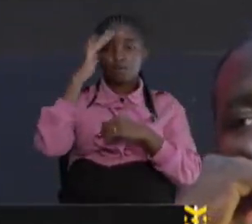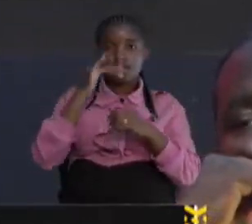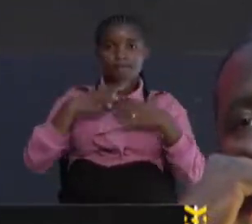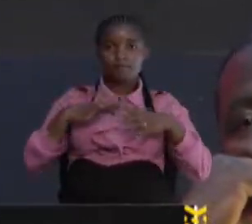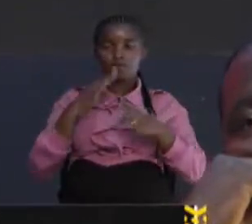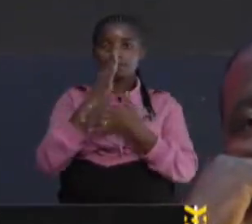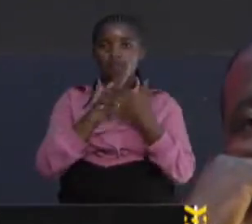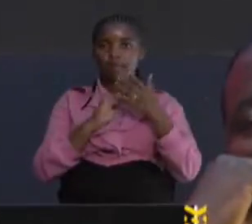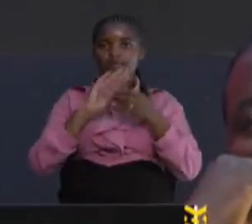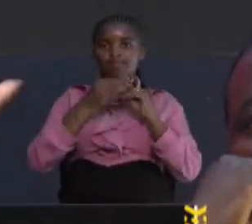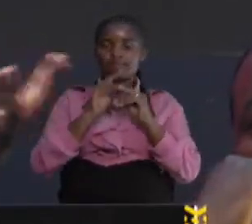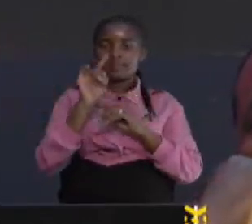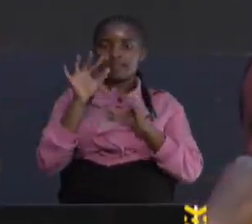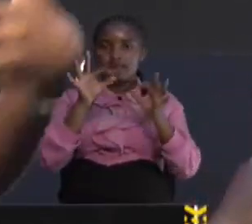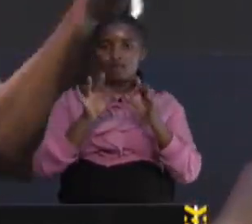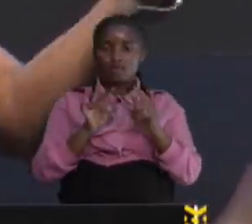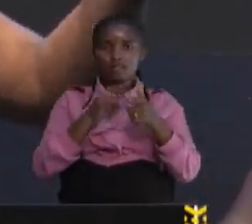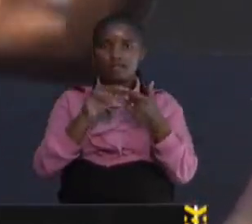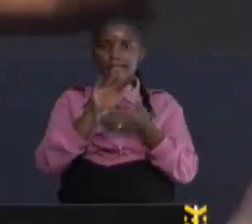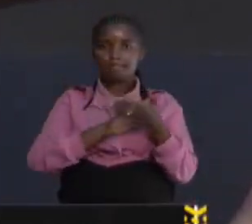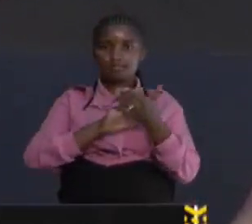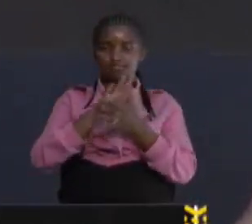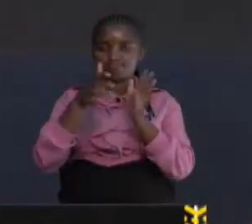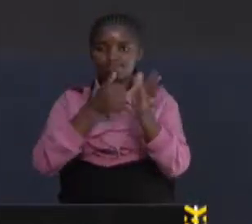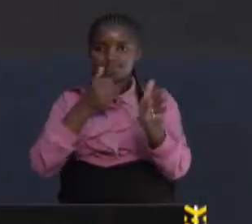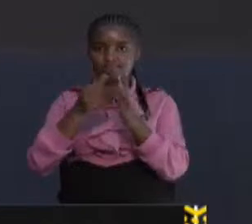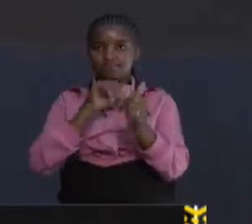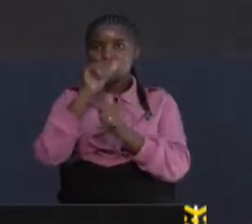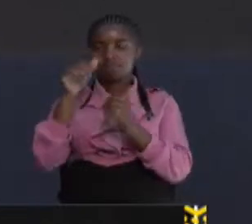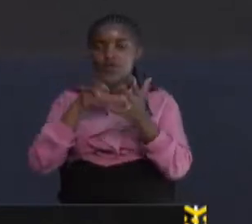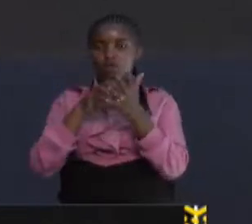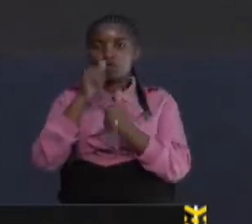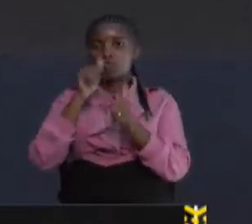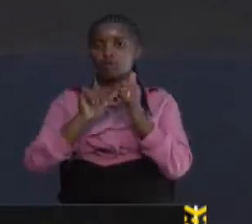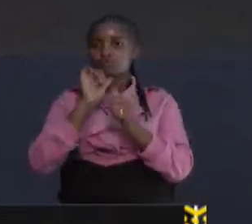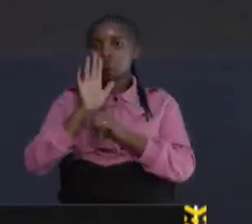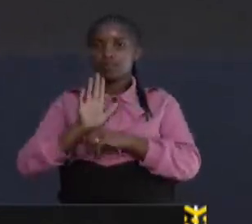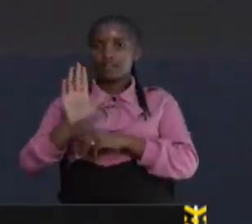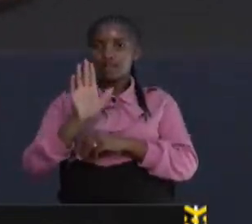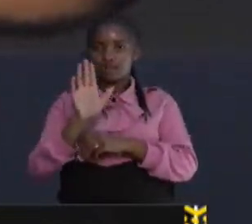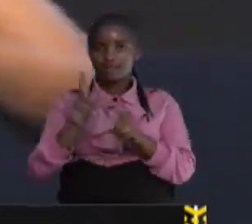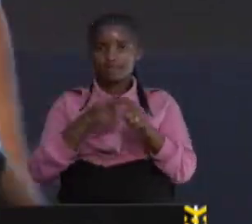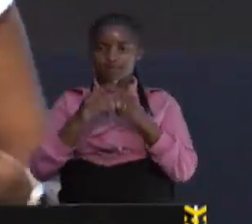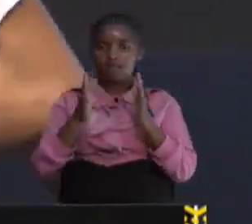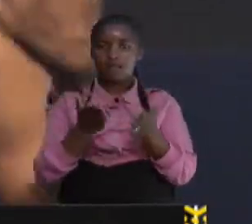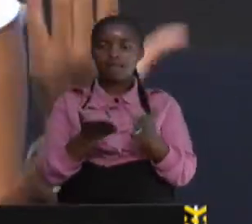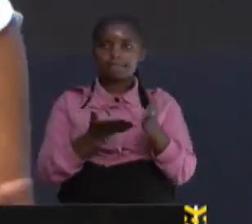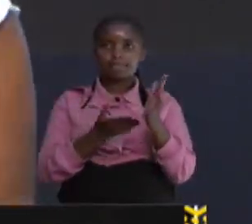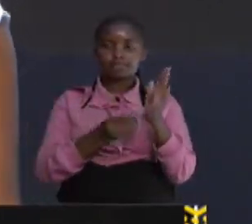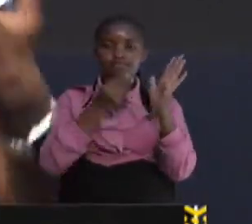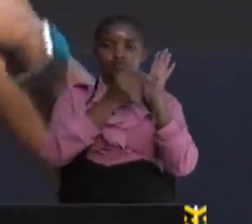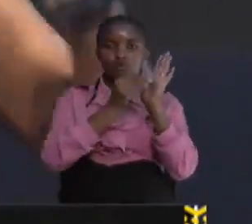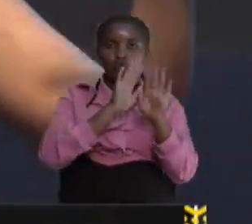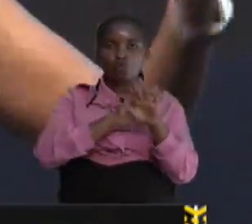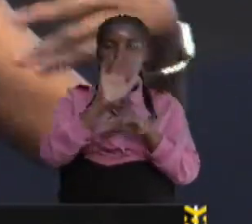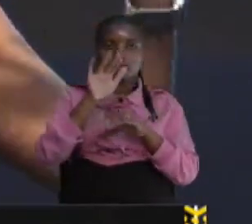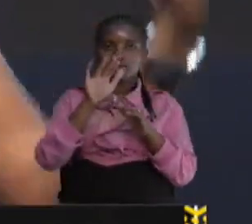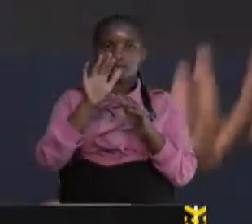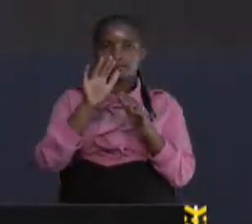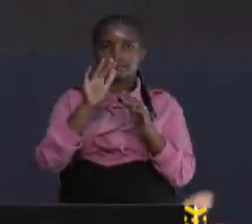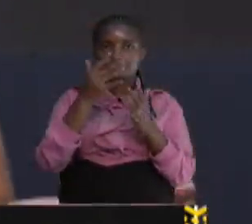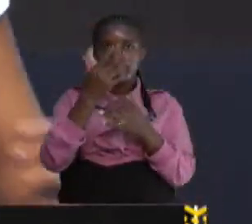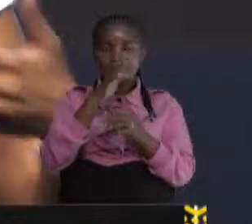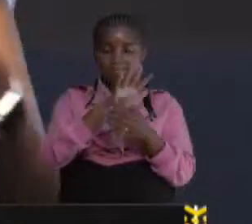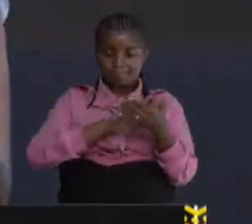are creating these accounts and basically taking, other content that does not belong to them and upload to them. And upload